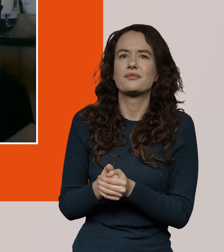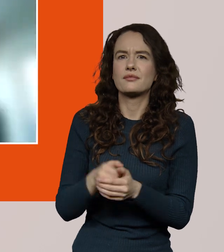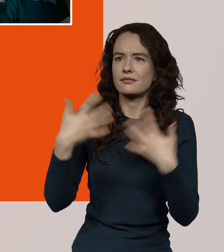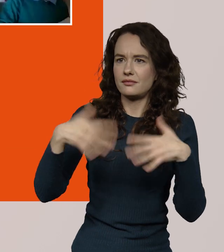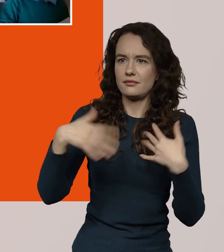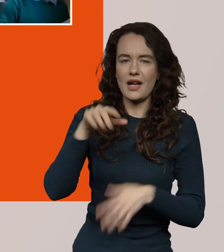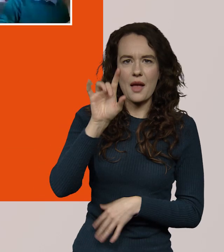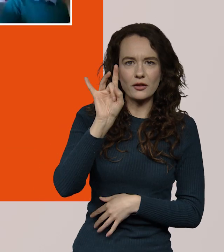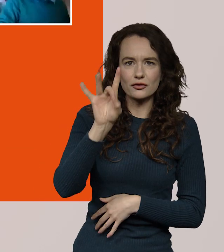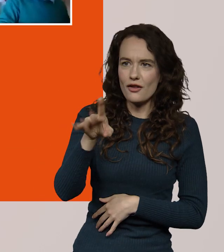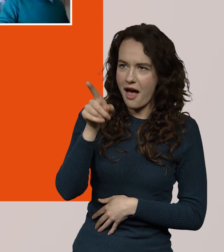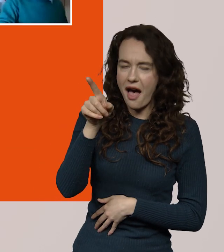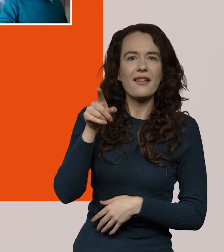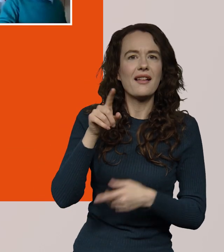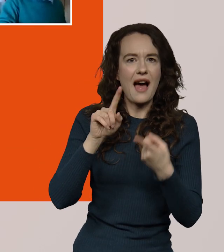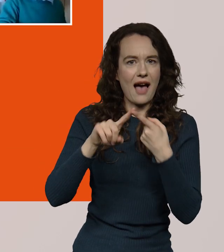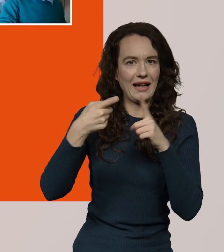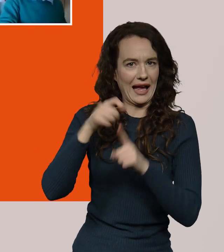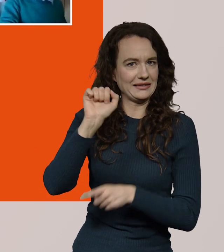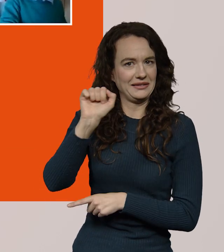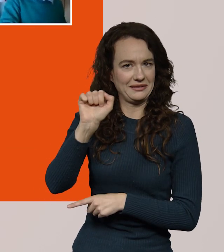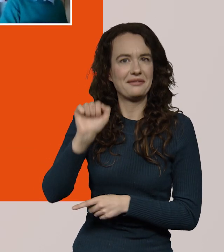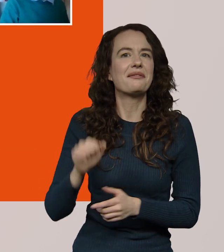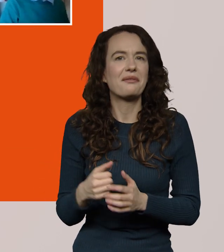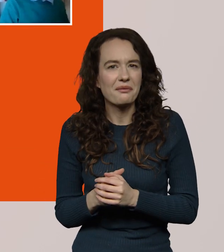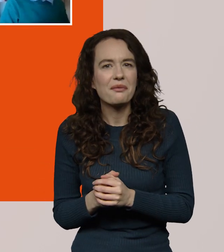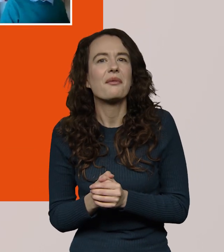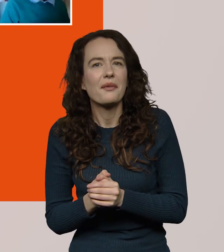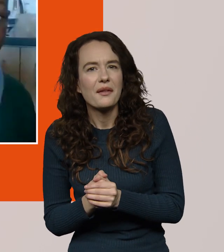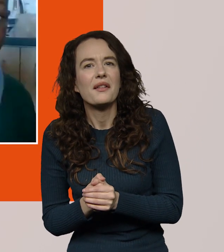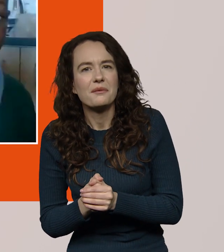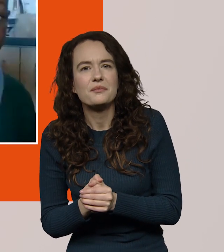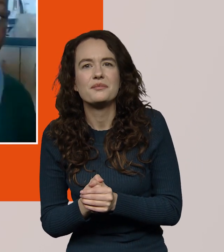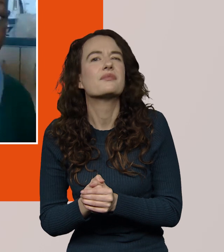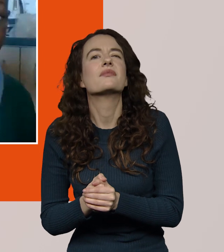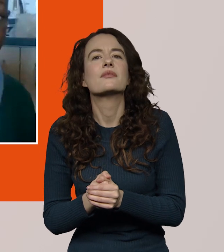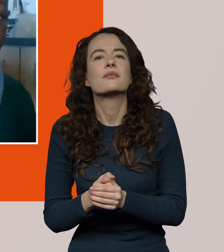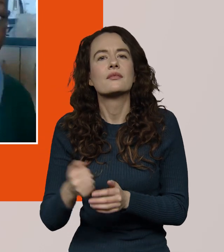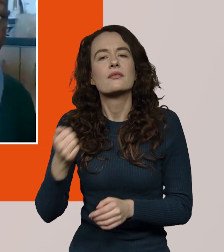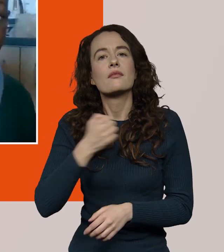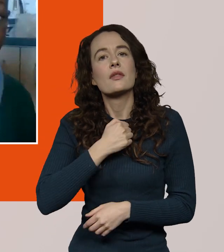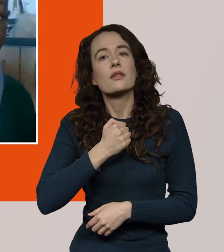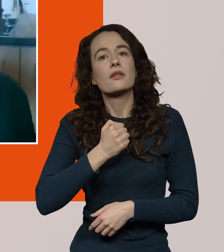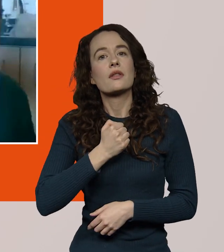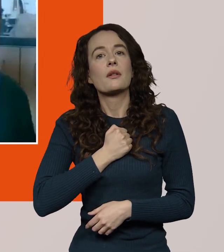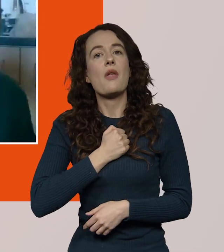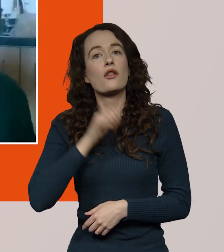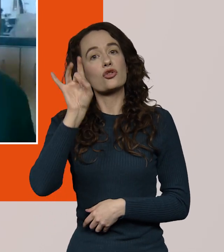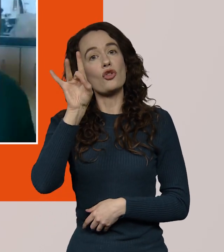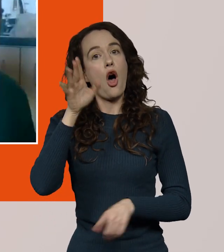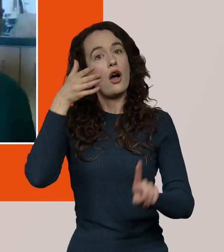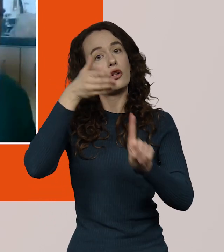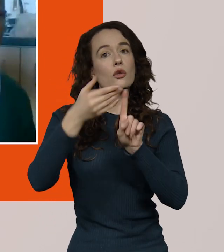you improve your netball or football or your fitness? There's lots of goals that we get set in